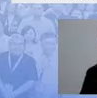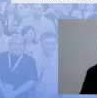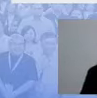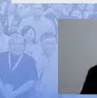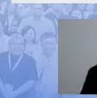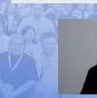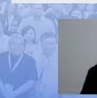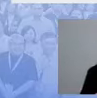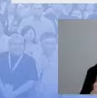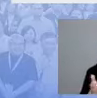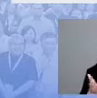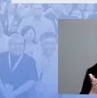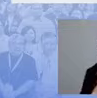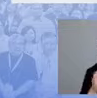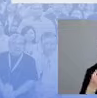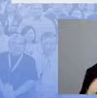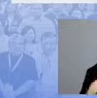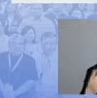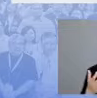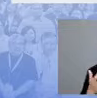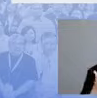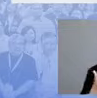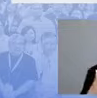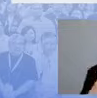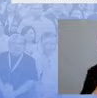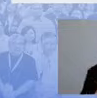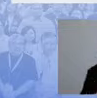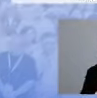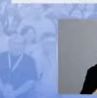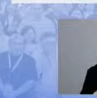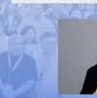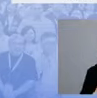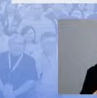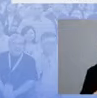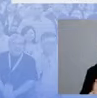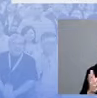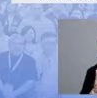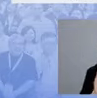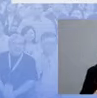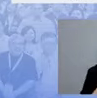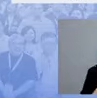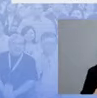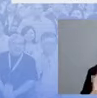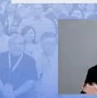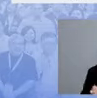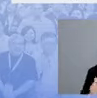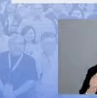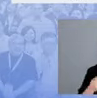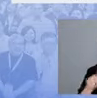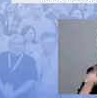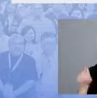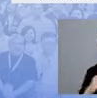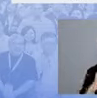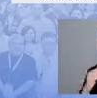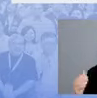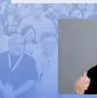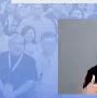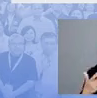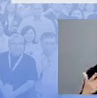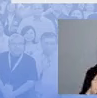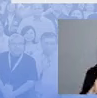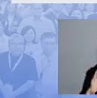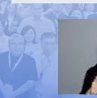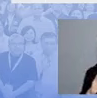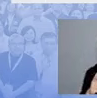in the document and from the report that we have created. We actually does policy work at multiple levels actually. So this is something that very unique